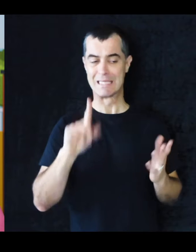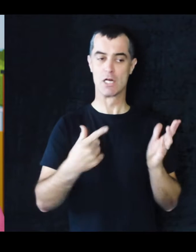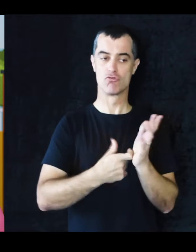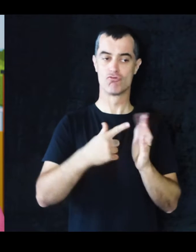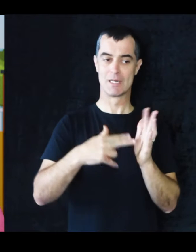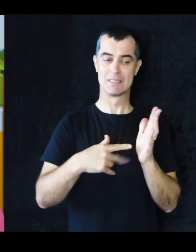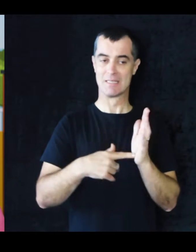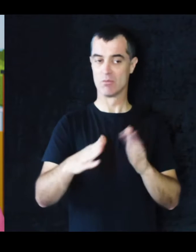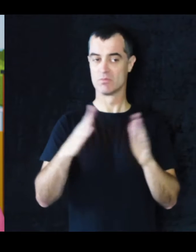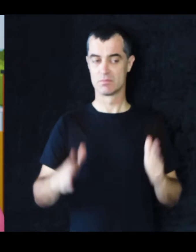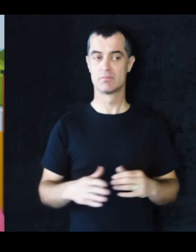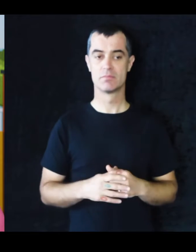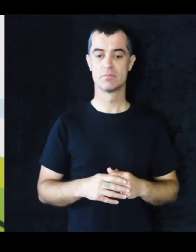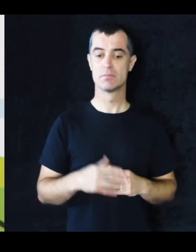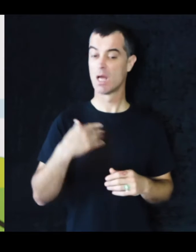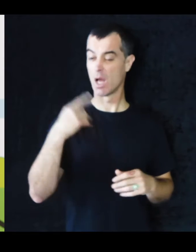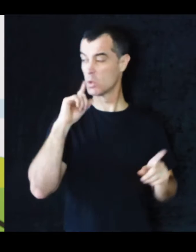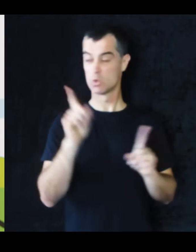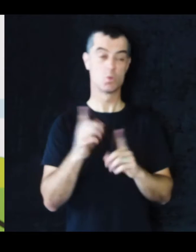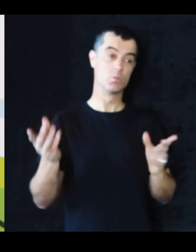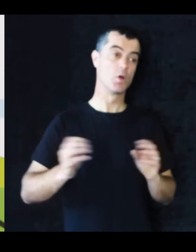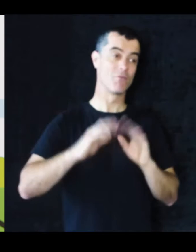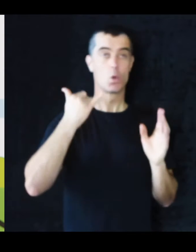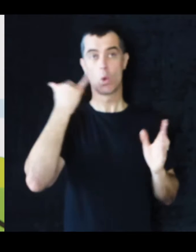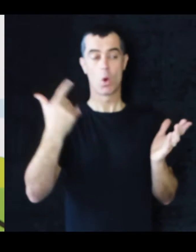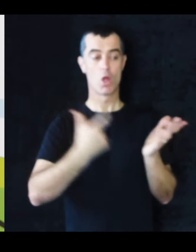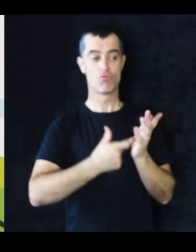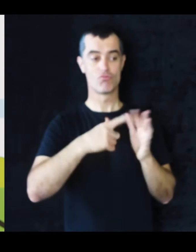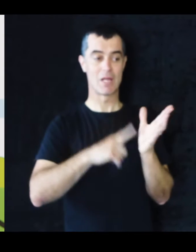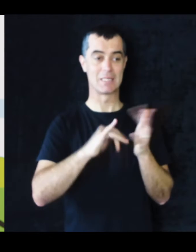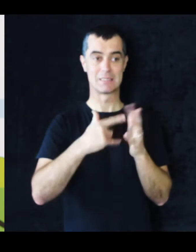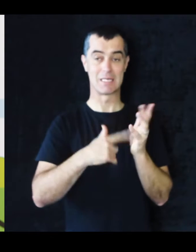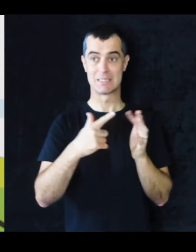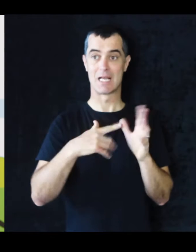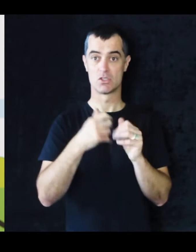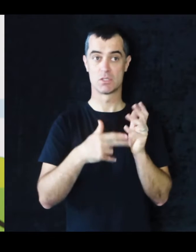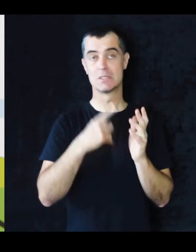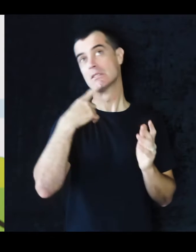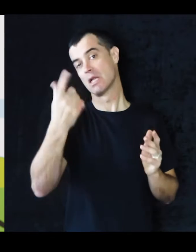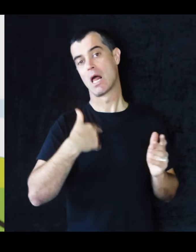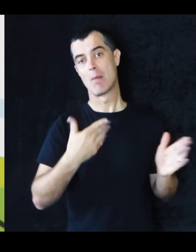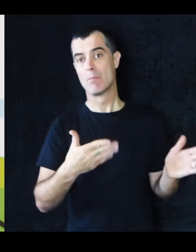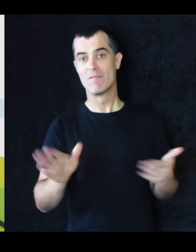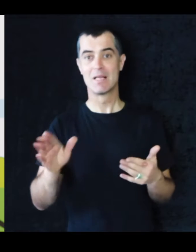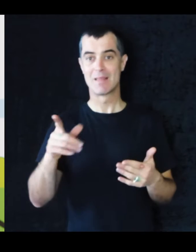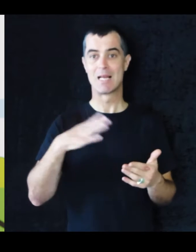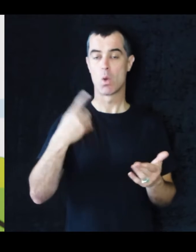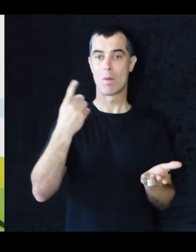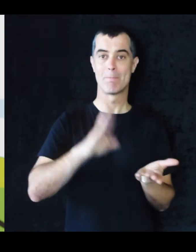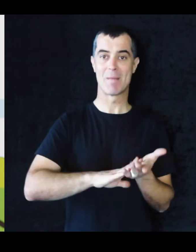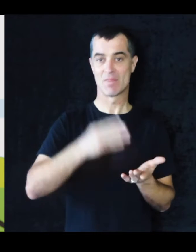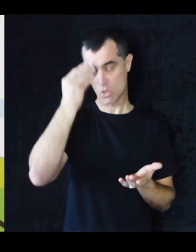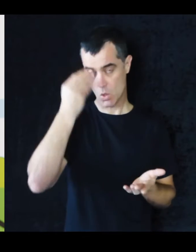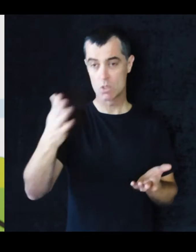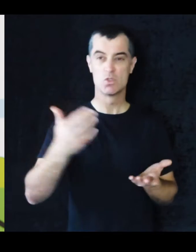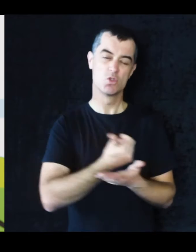in a house commission. I would also obviously call the real estate agent and tell them that I'm leaving, and they require a